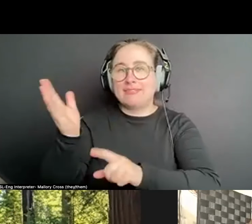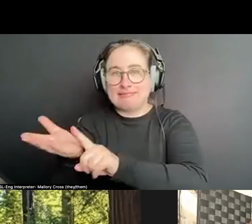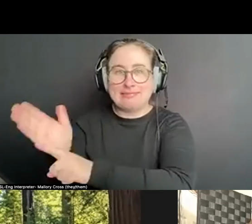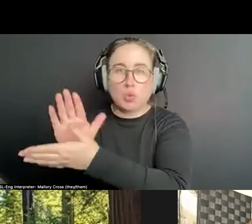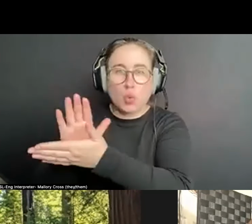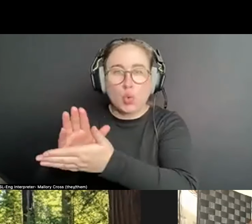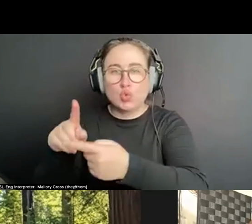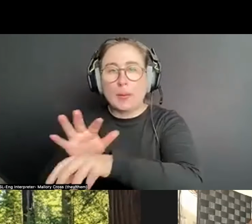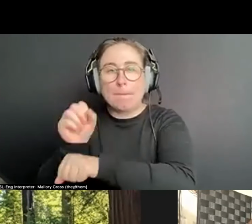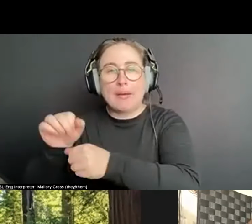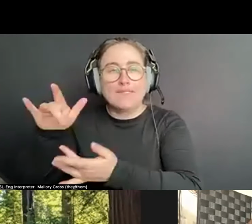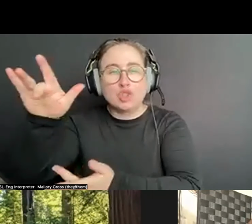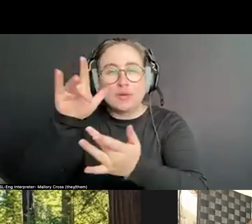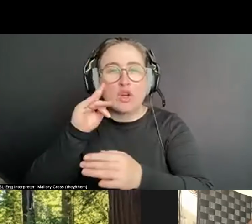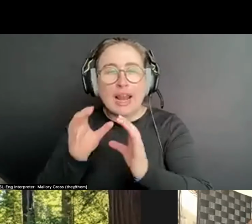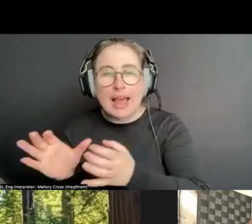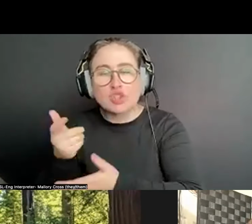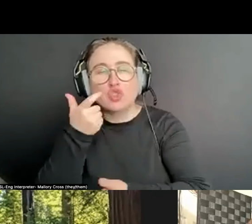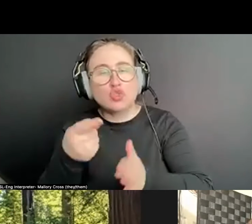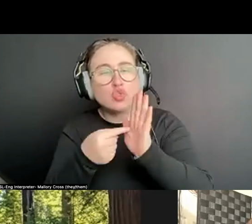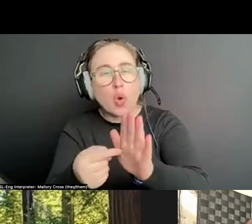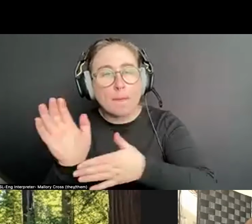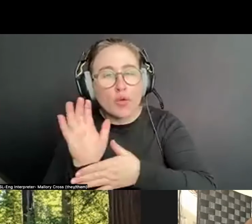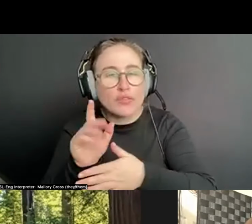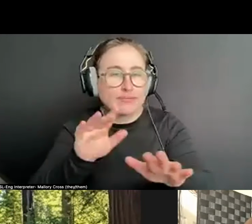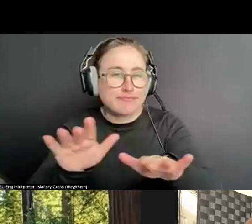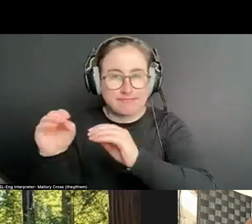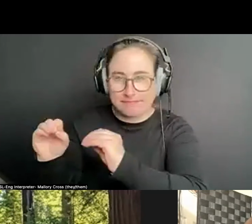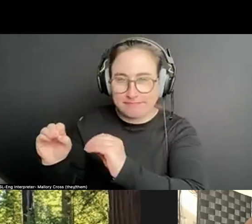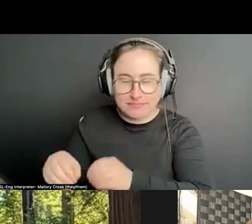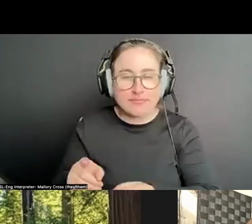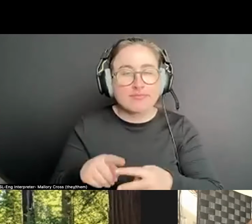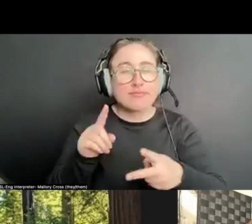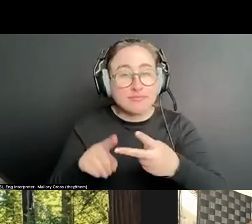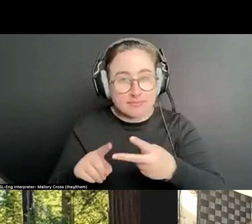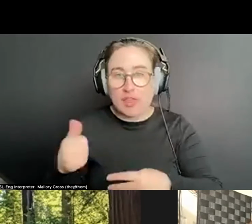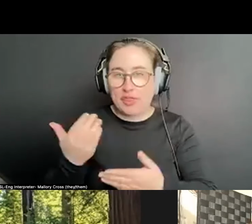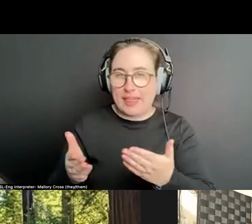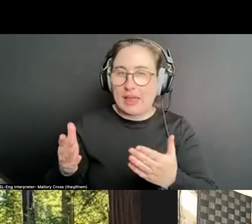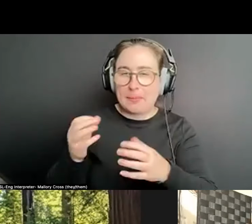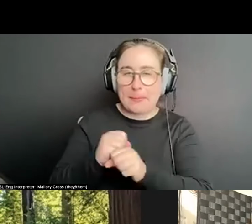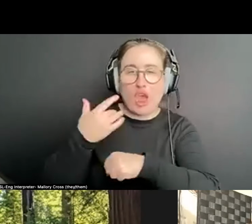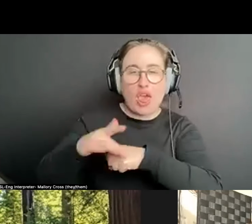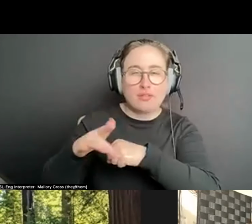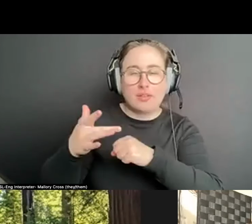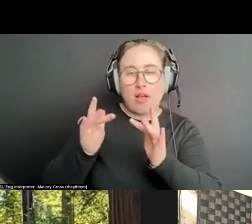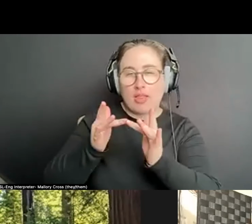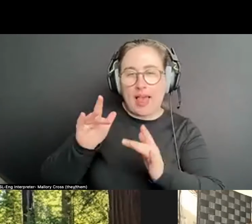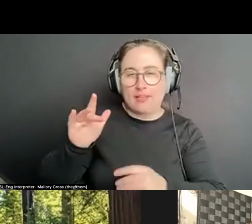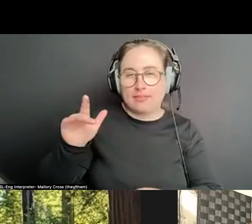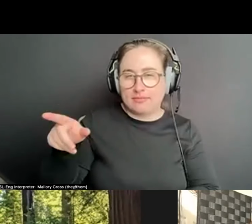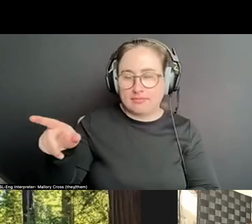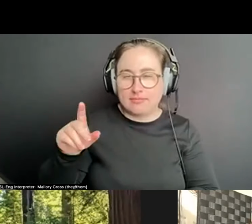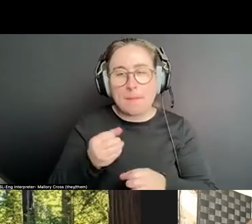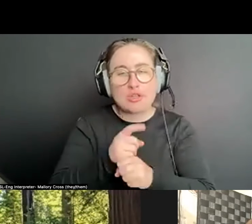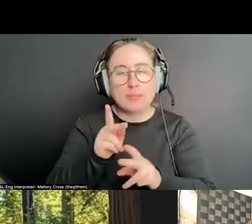classes to come in and then show them movies and stuff like that. And the other thing I wanted to do was make it available on the web so that people would be